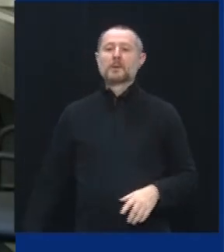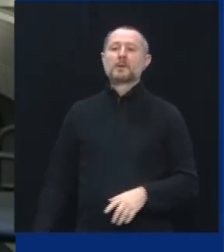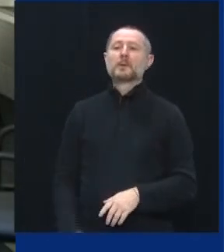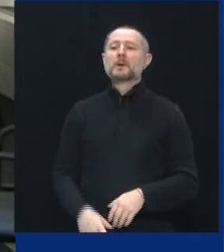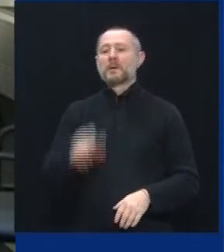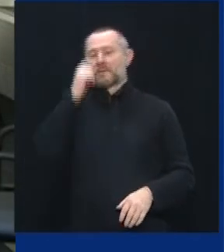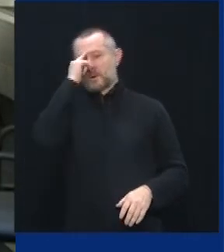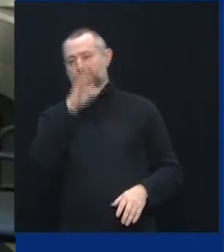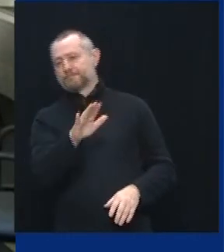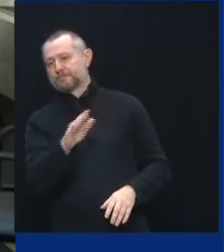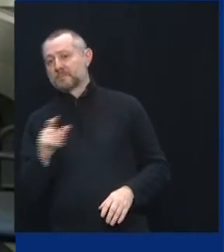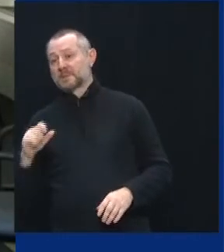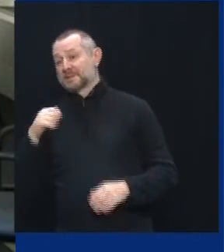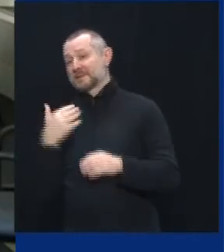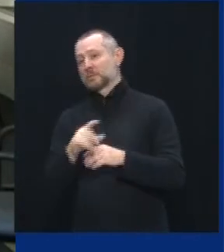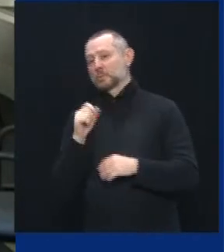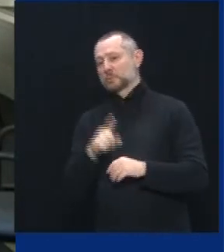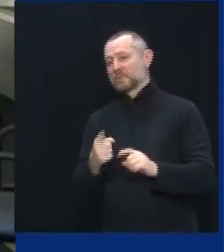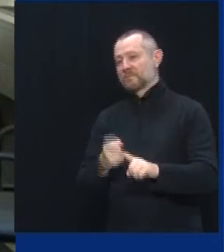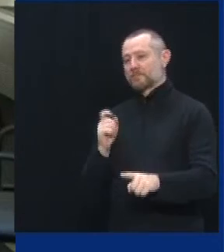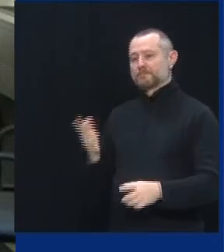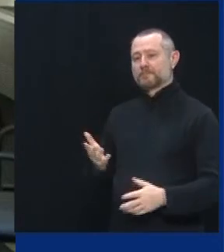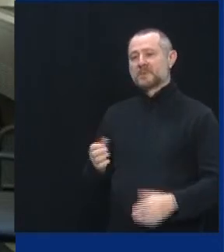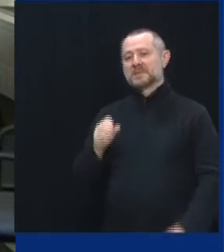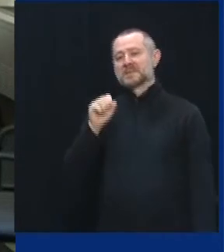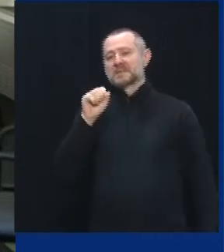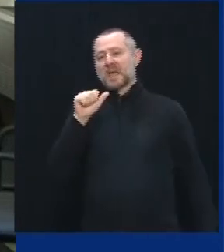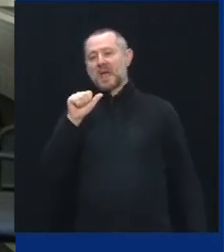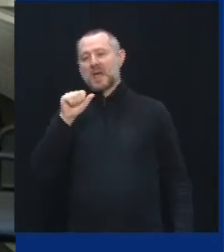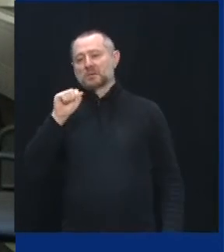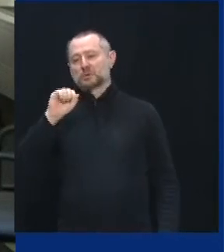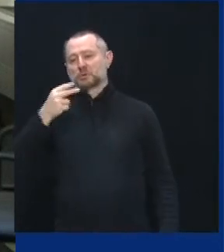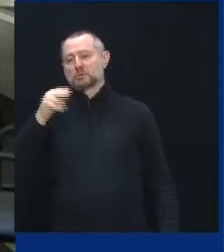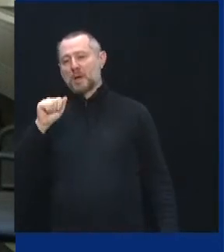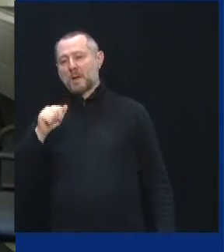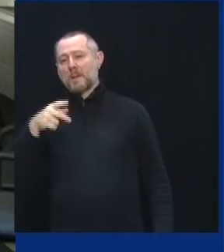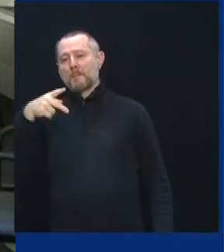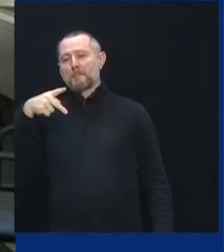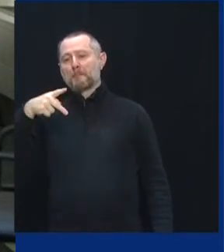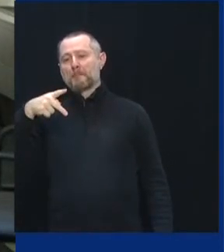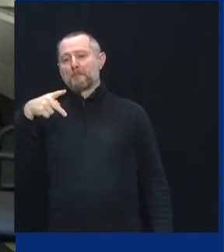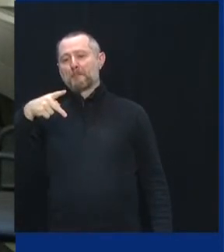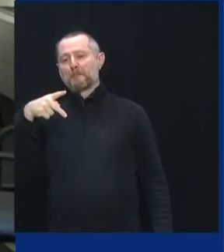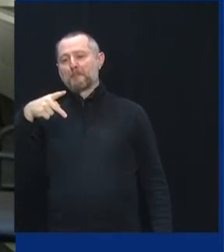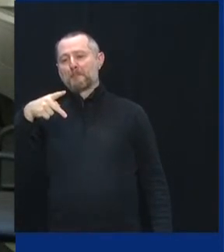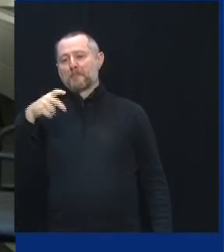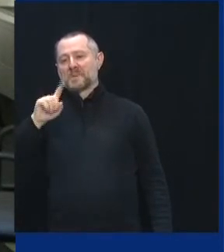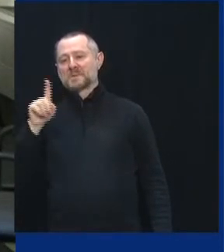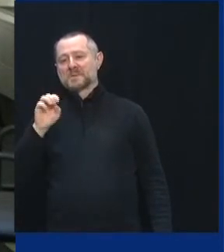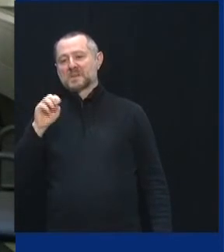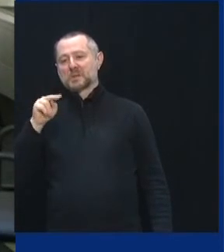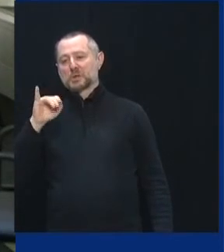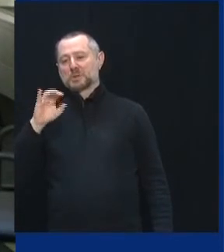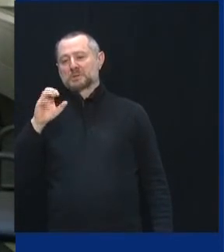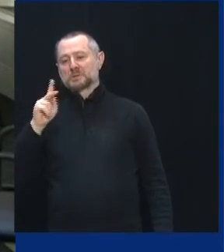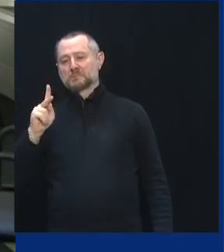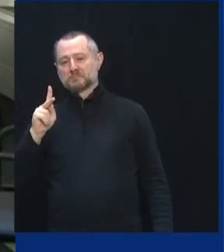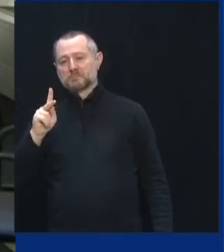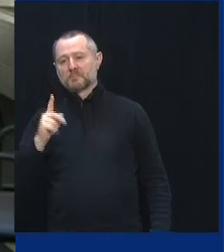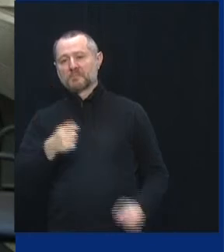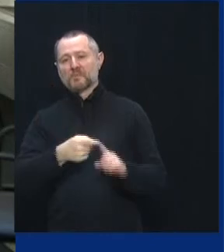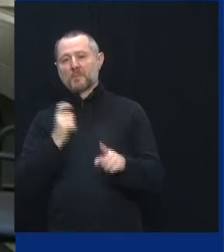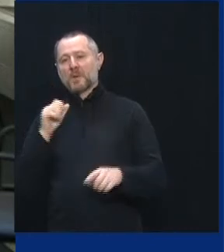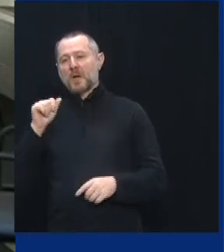Governor, your next question comes from Sasha Pezenik from ABC News. Sasha, your line is now open. Please unmute your